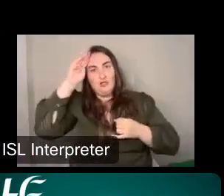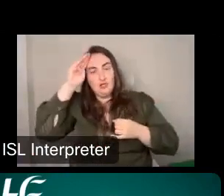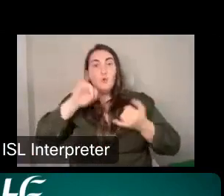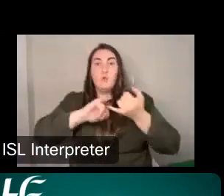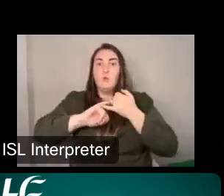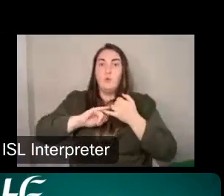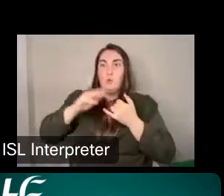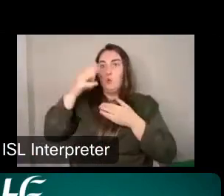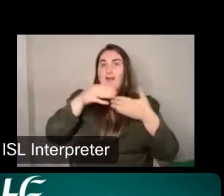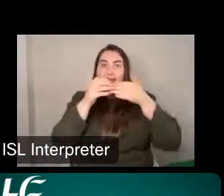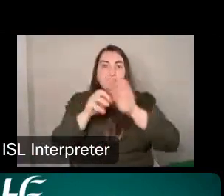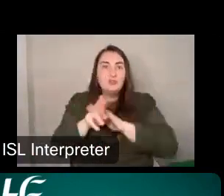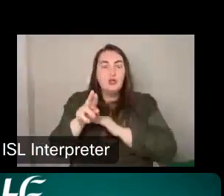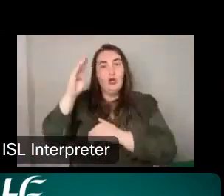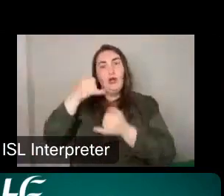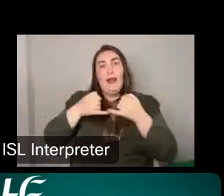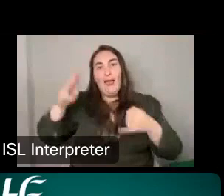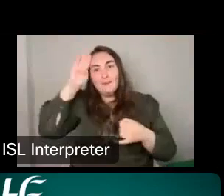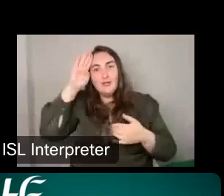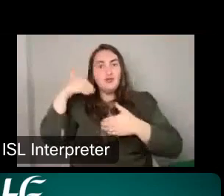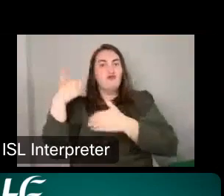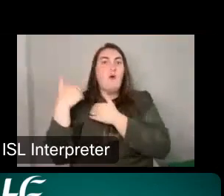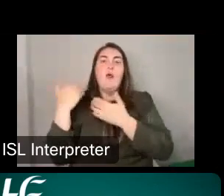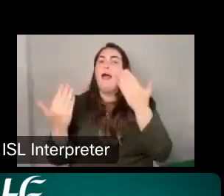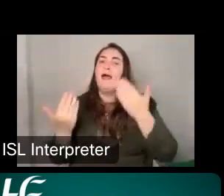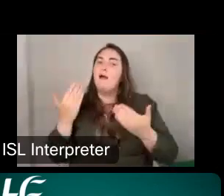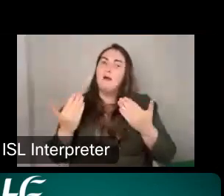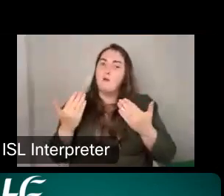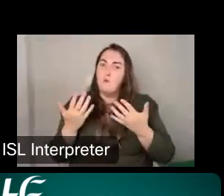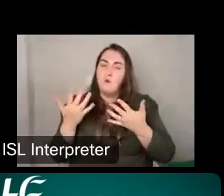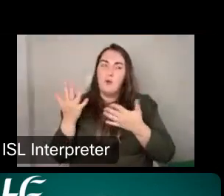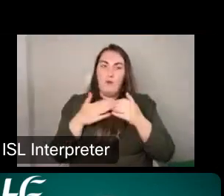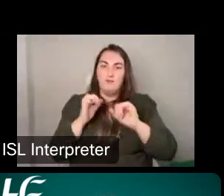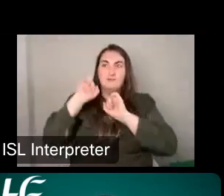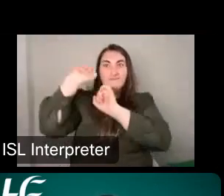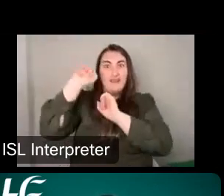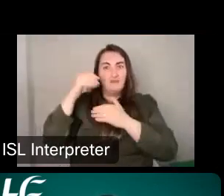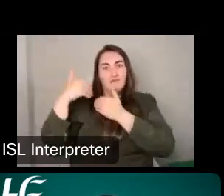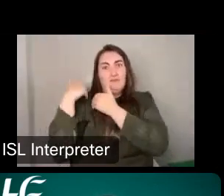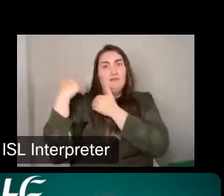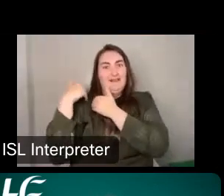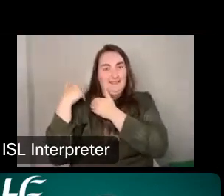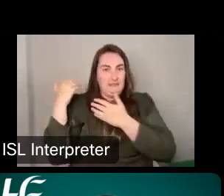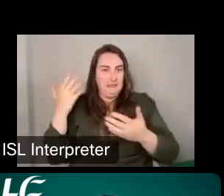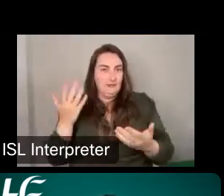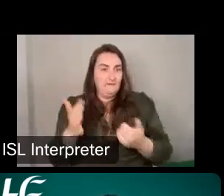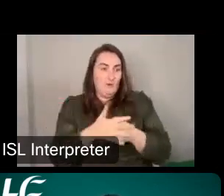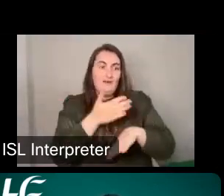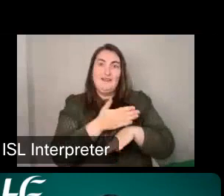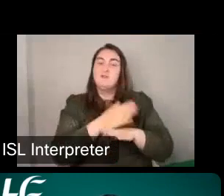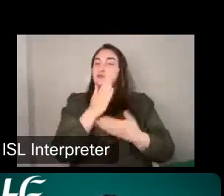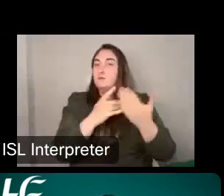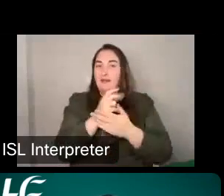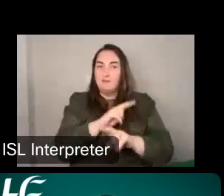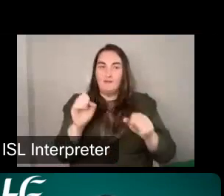and line manager roles, and what the staff support responsibilities are there, because sometimes that's not clearly understood